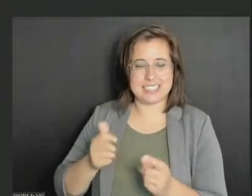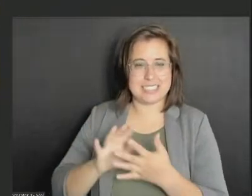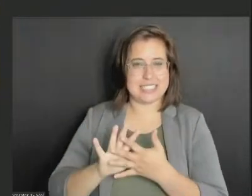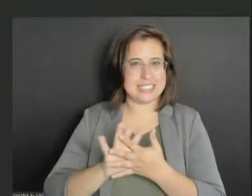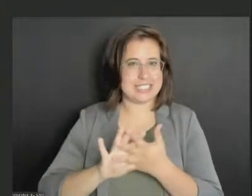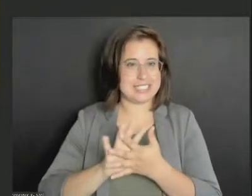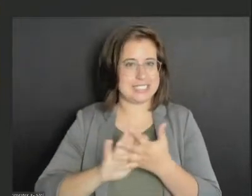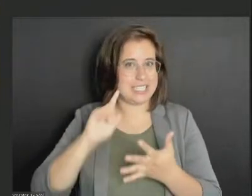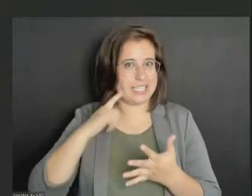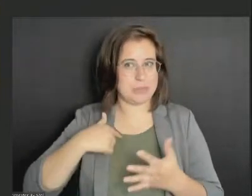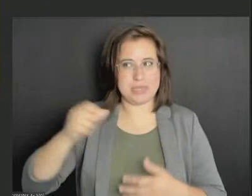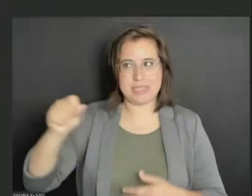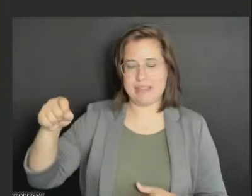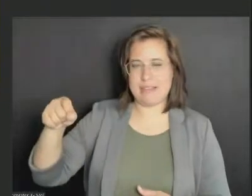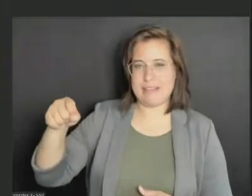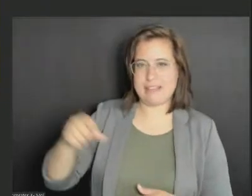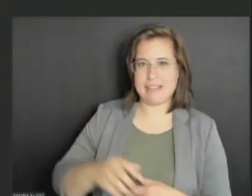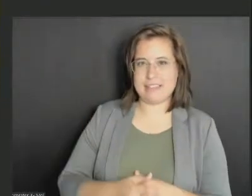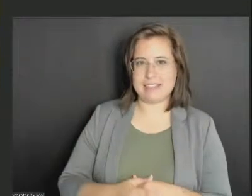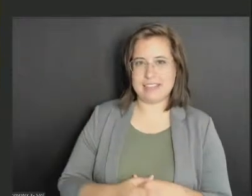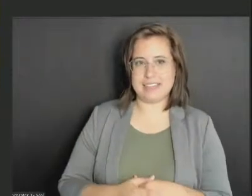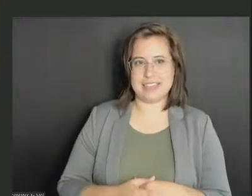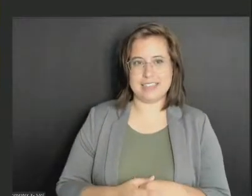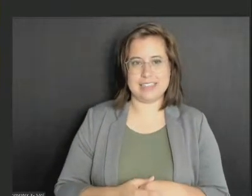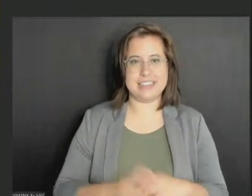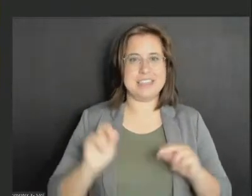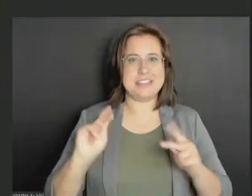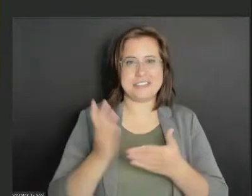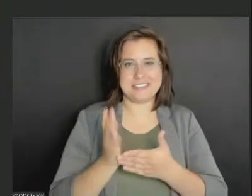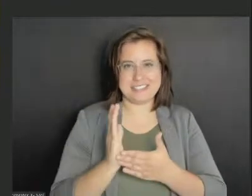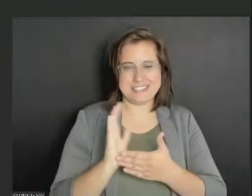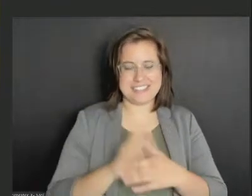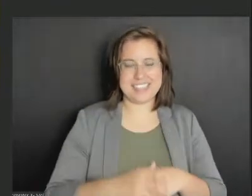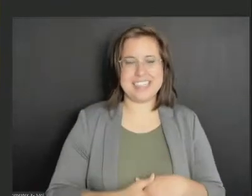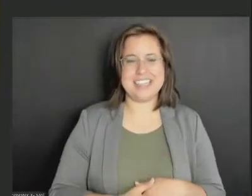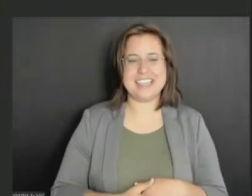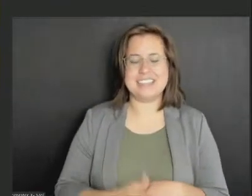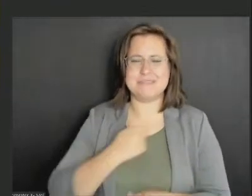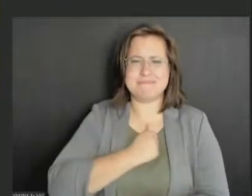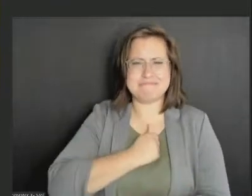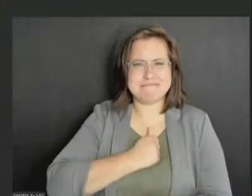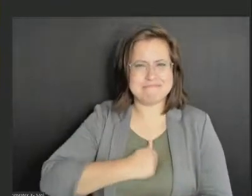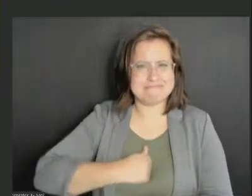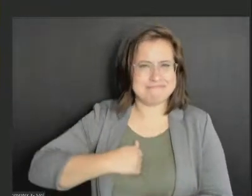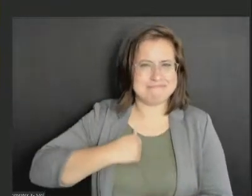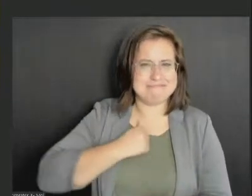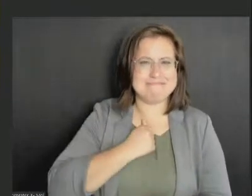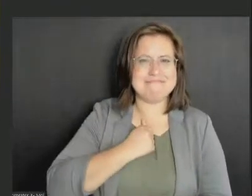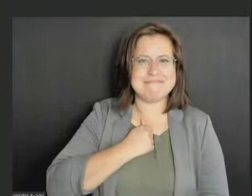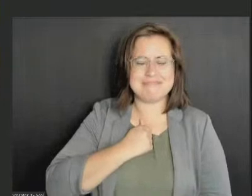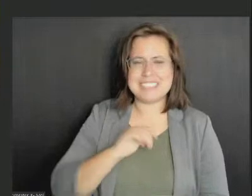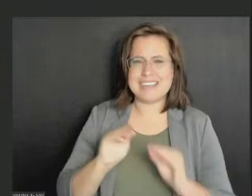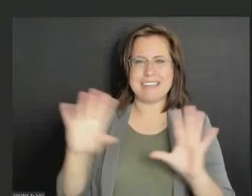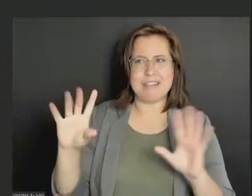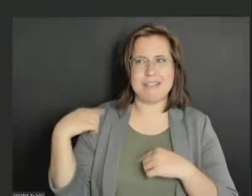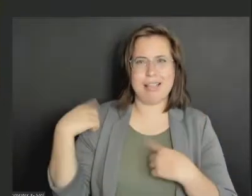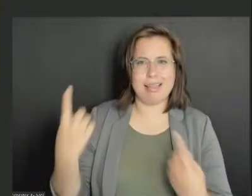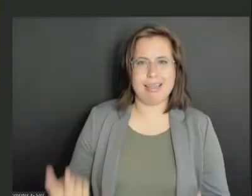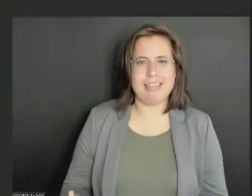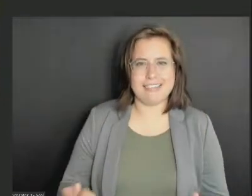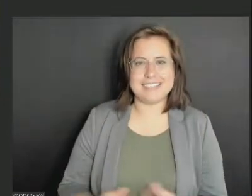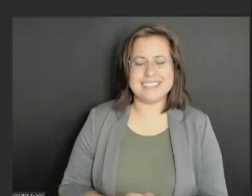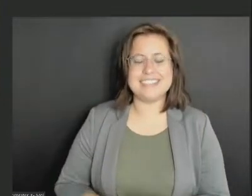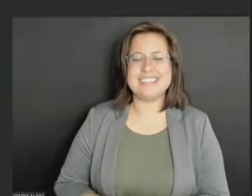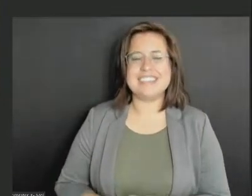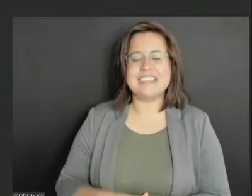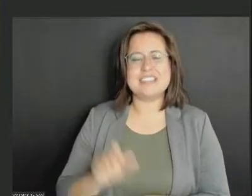you hear me? Yes. Great. I'm so sorry. Clearly, it's been a while. So thanks